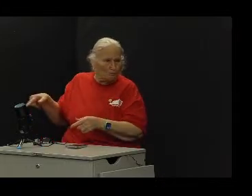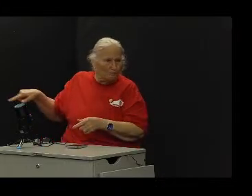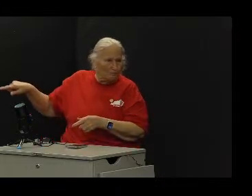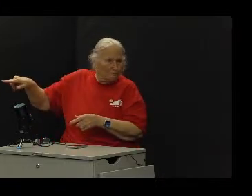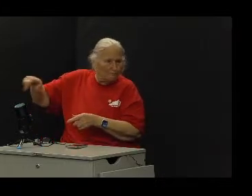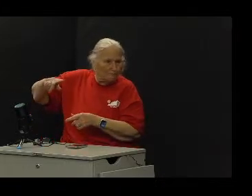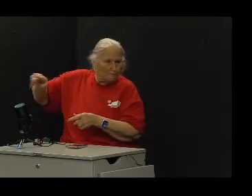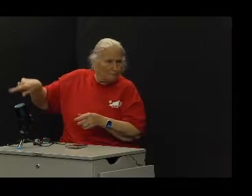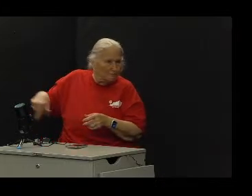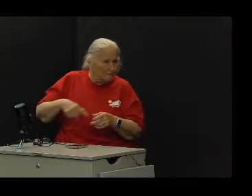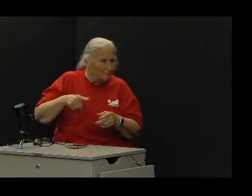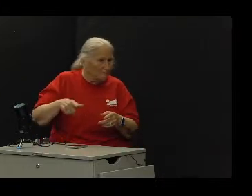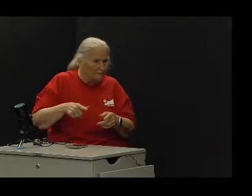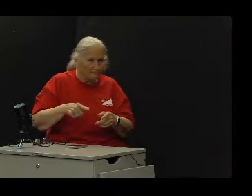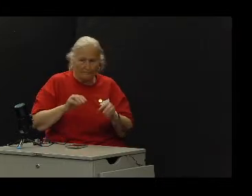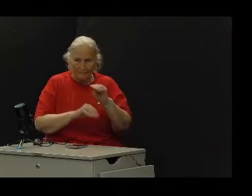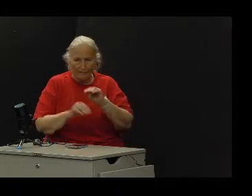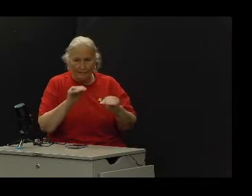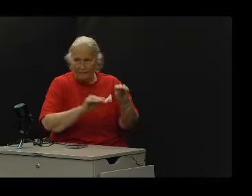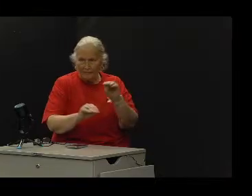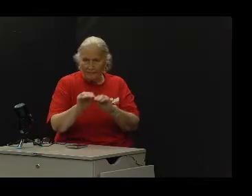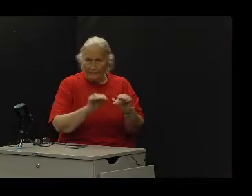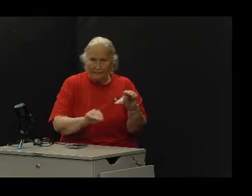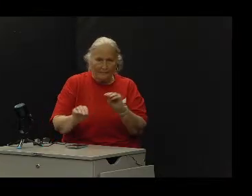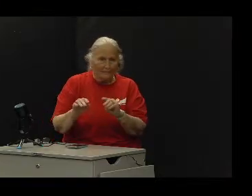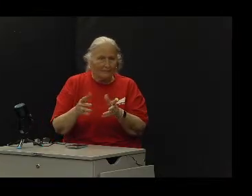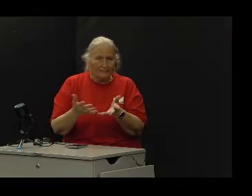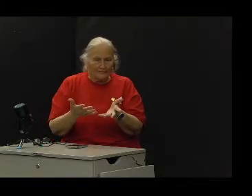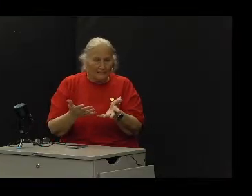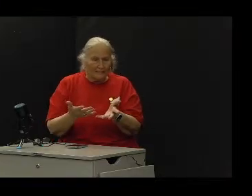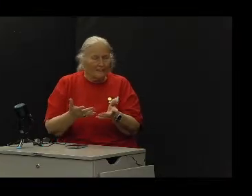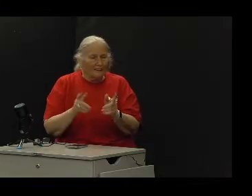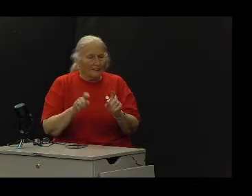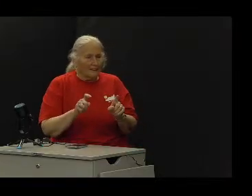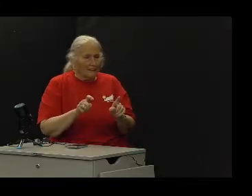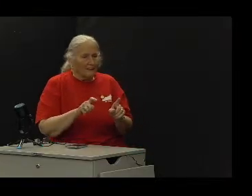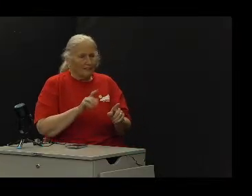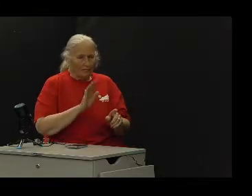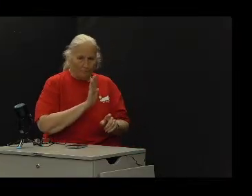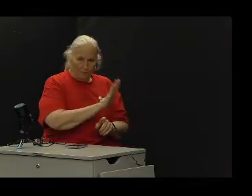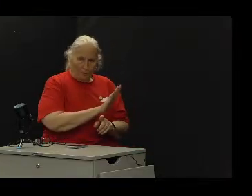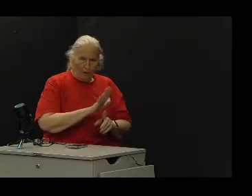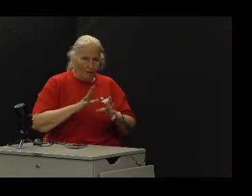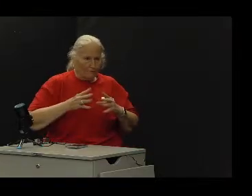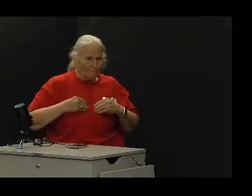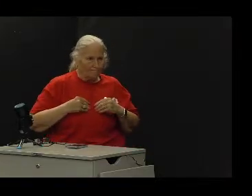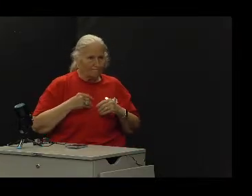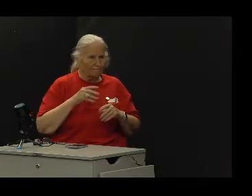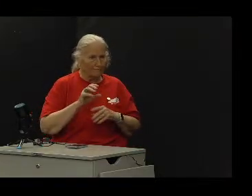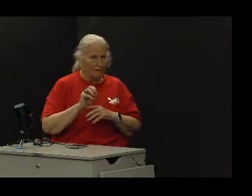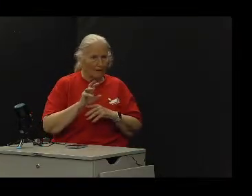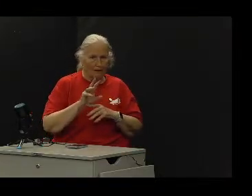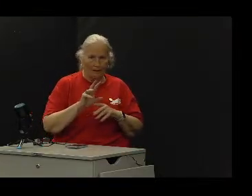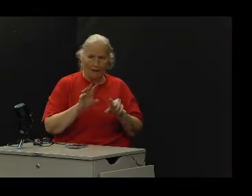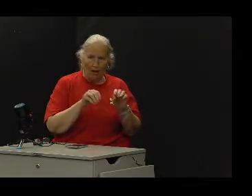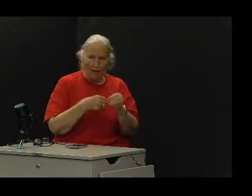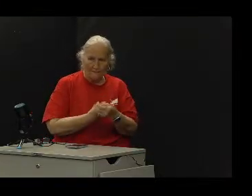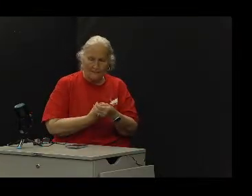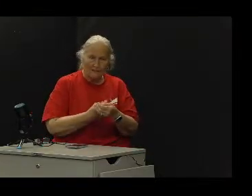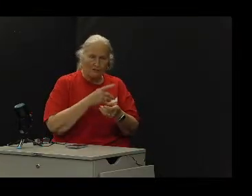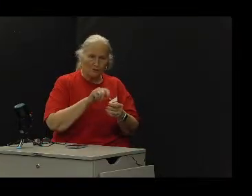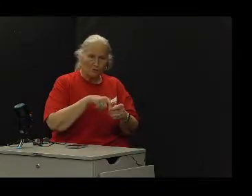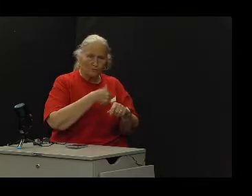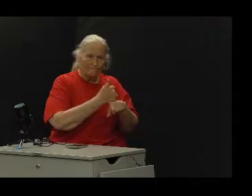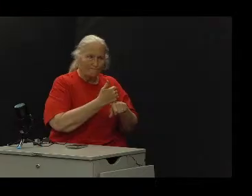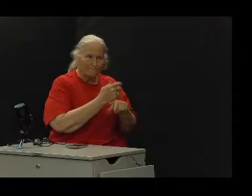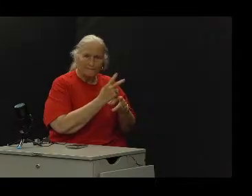dedicated to them, because currently they're having to rotate and use whichever classroom is available, constantly having to move around where they meet.